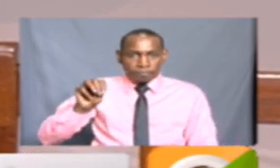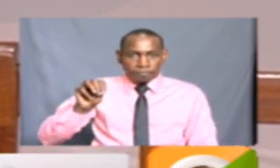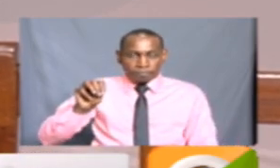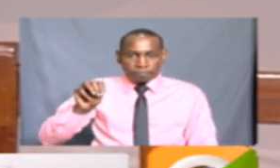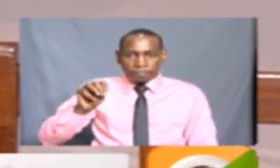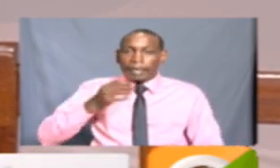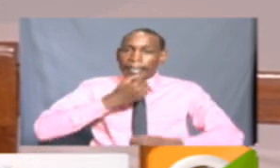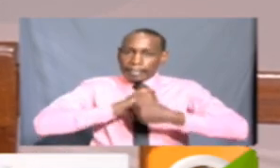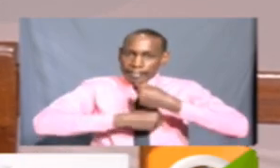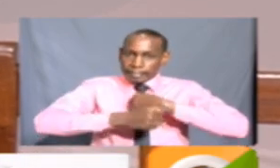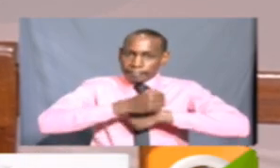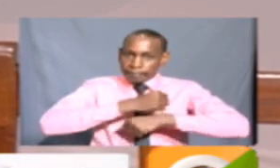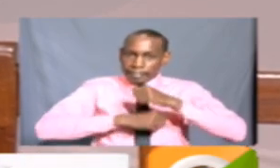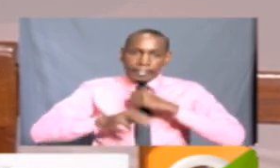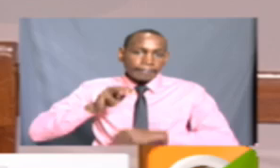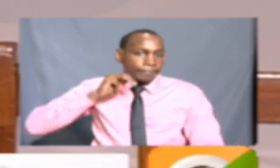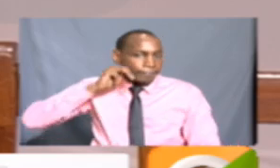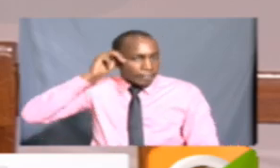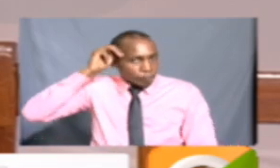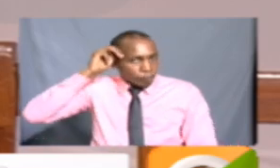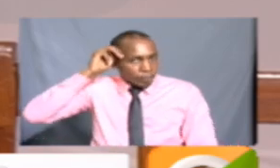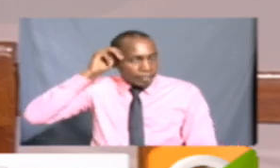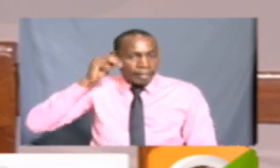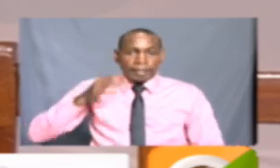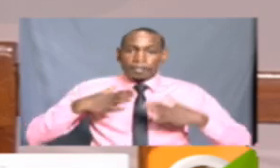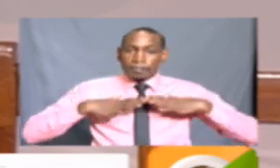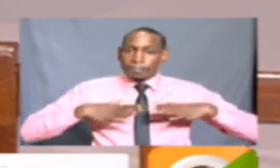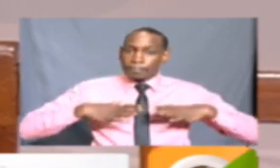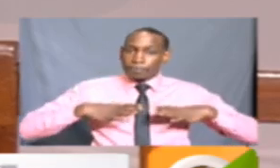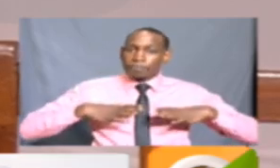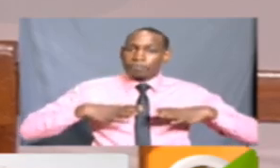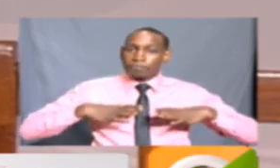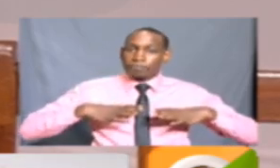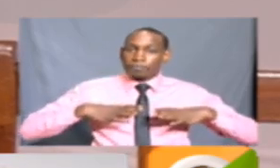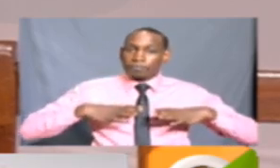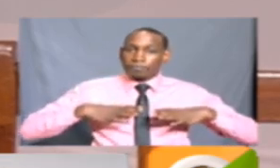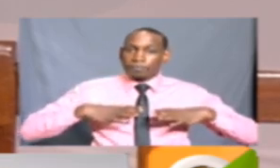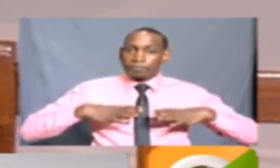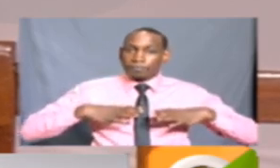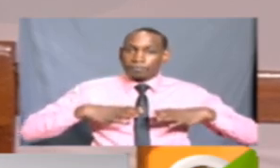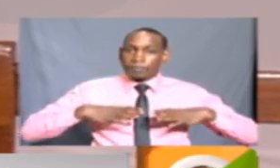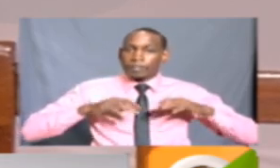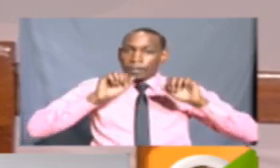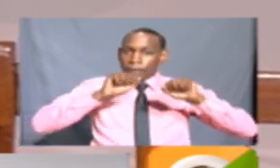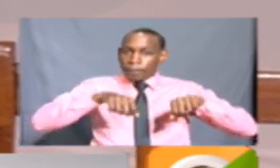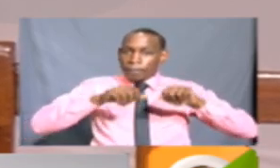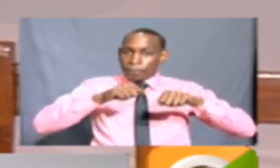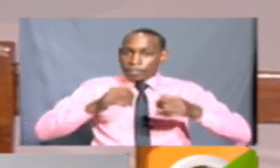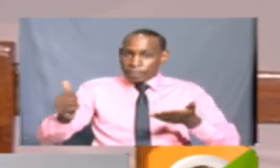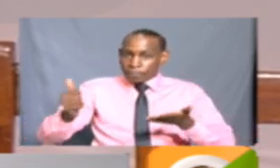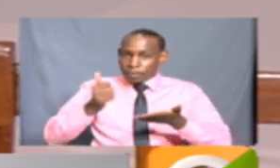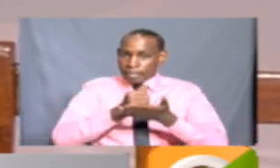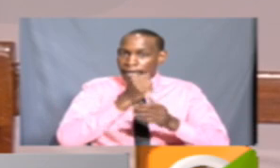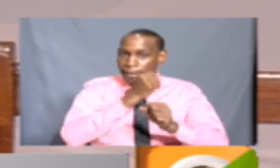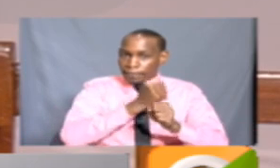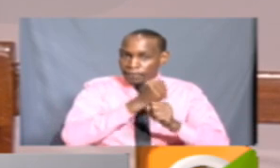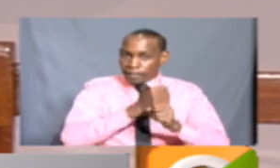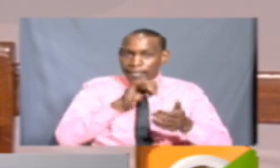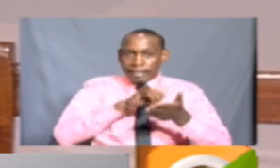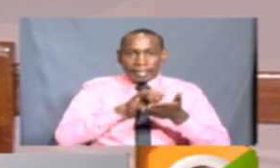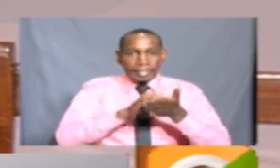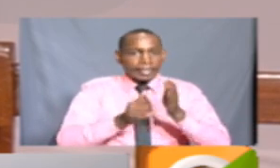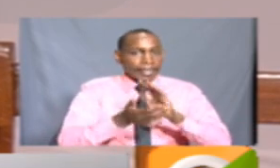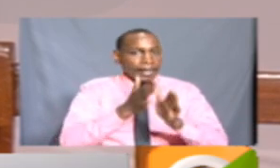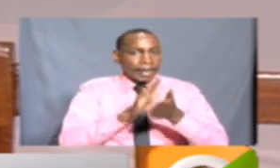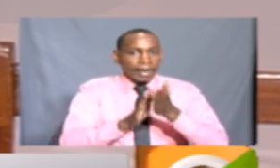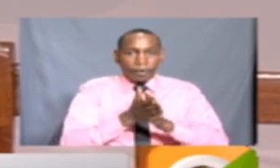able-bodied, mature citizens within employable brackets who do not have